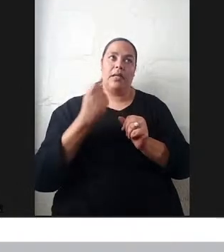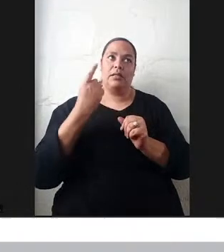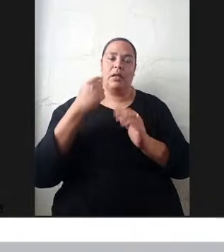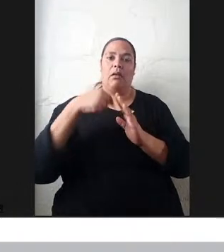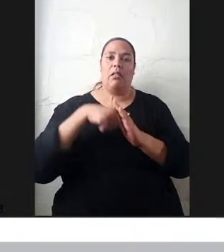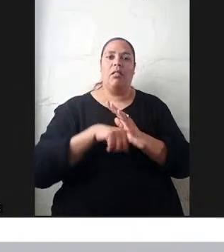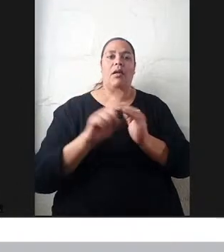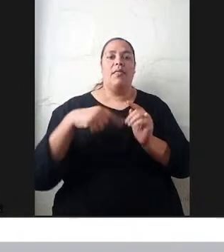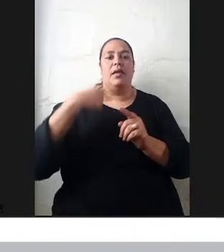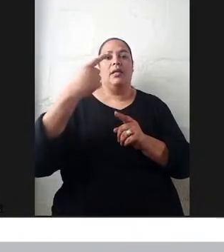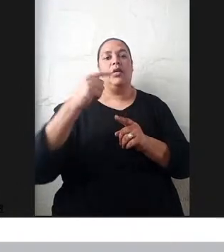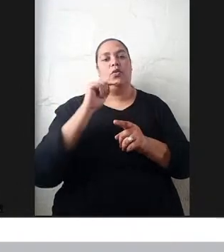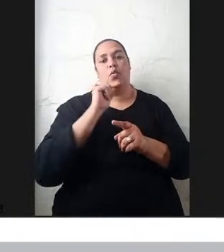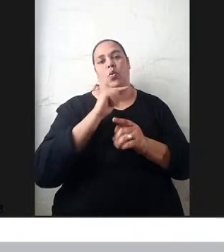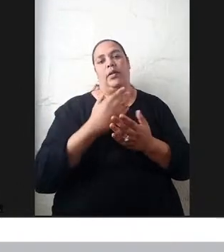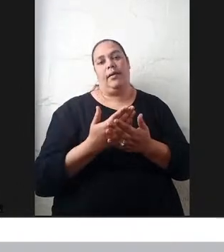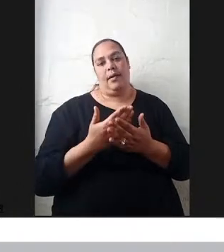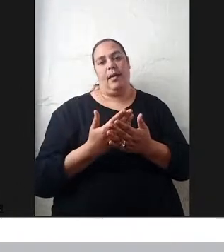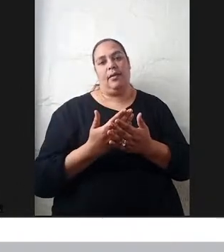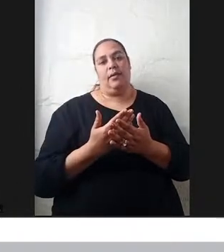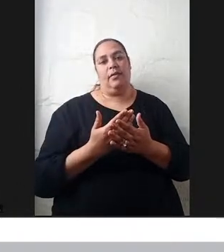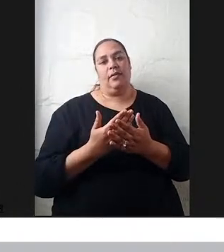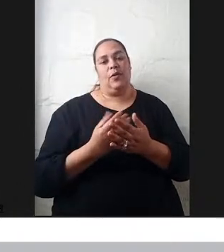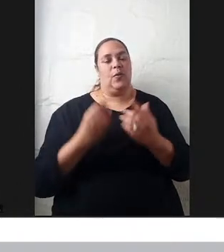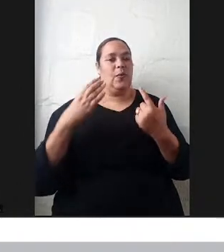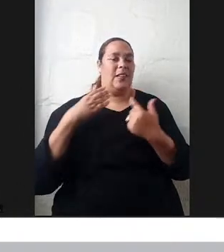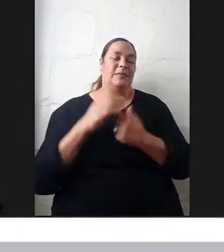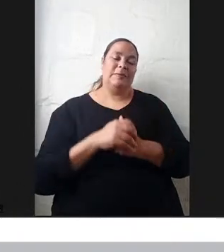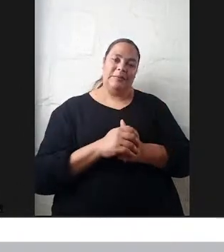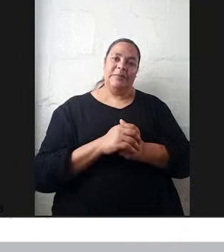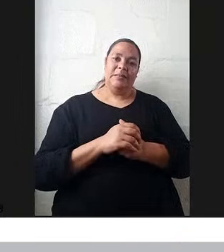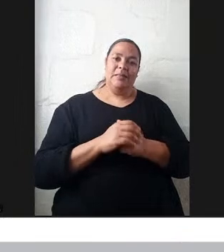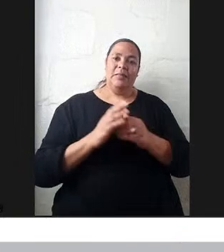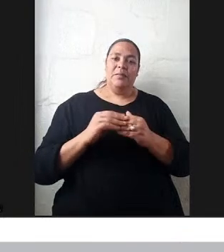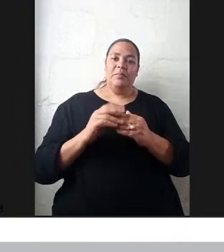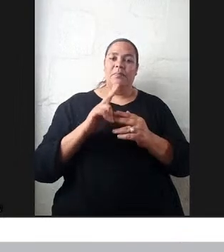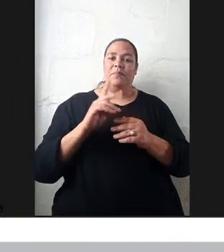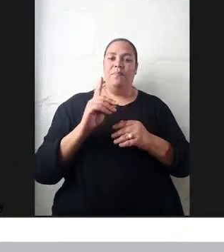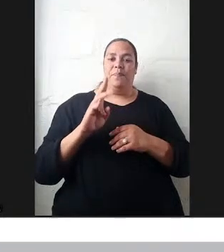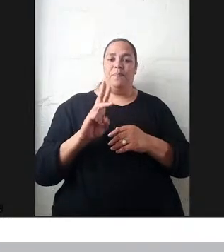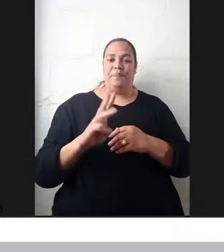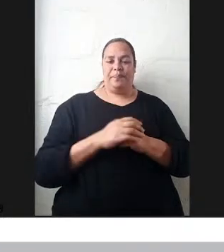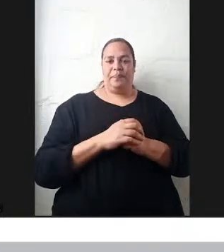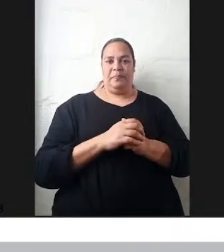quarterly. But cool. Member Van de Westhuizen.